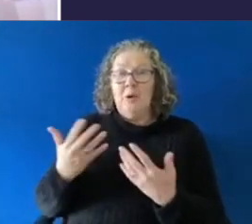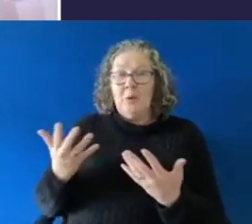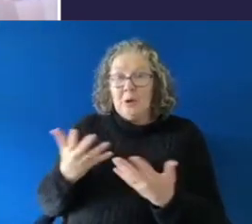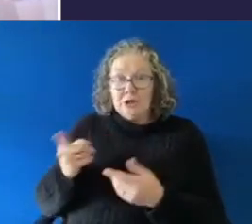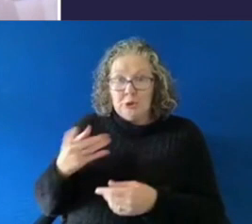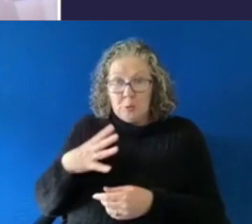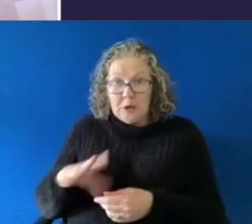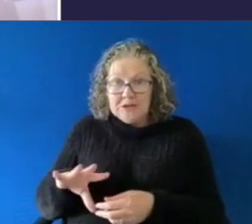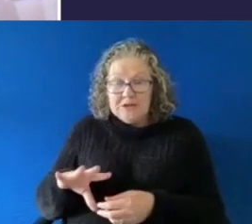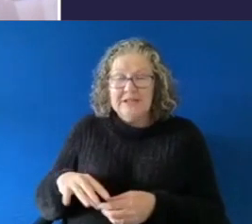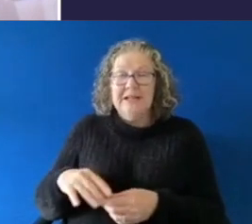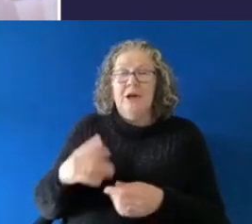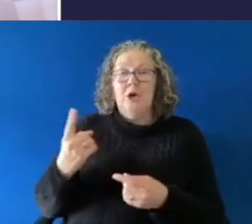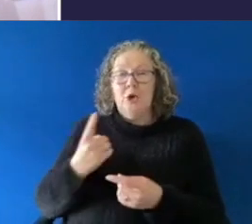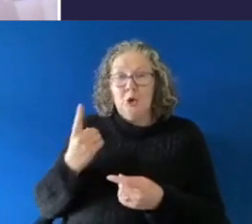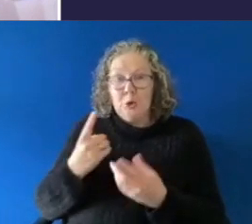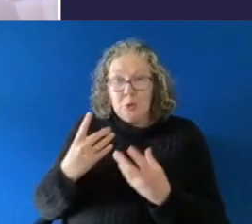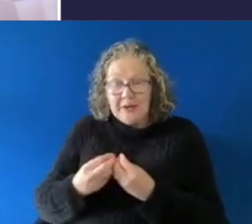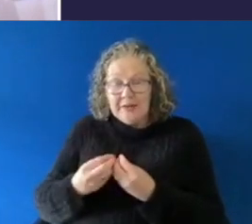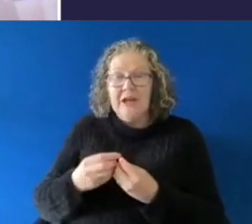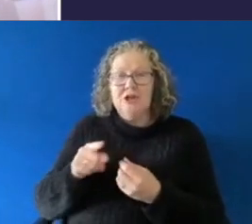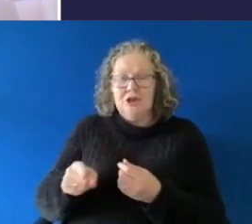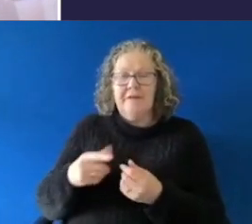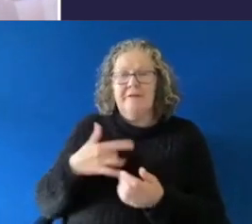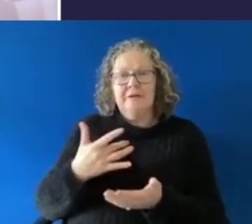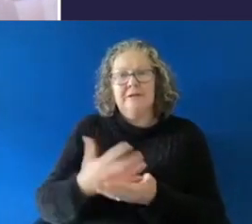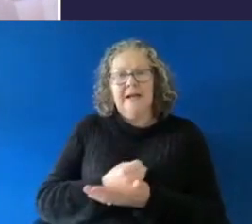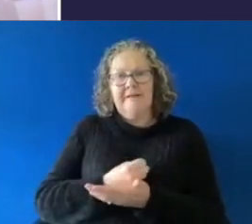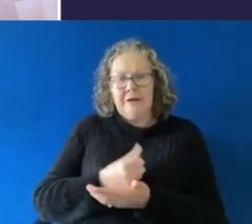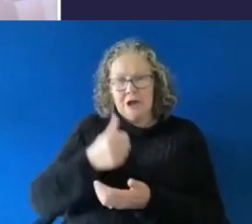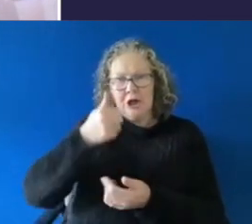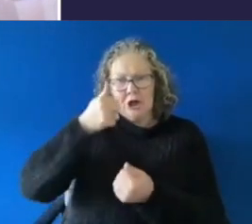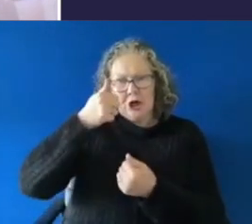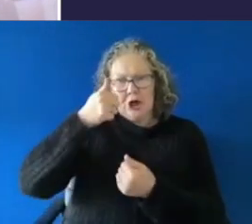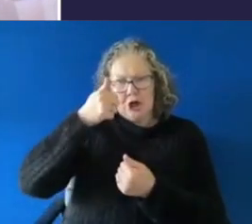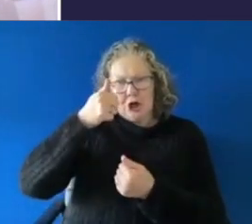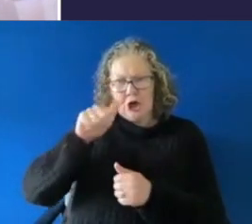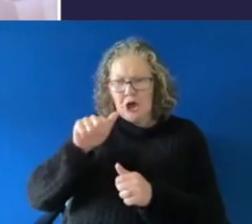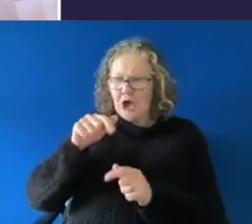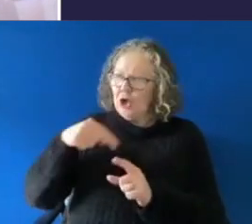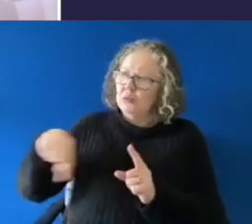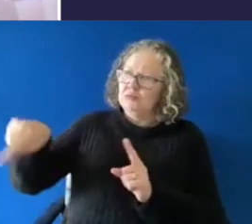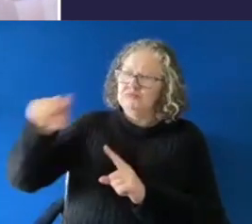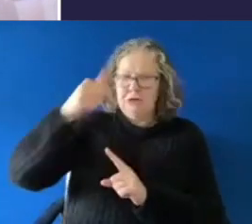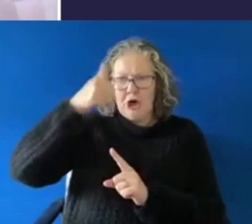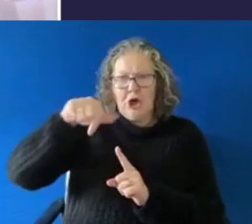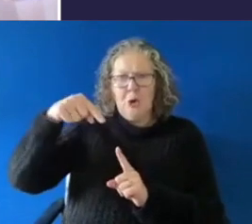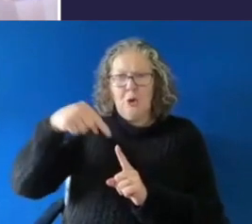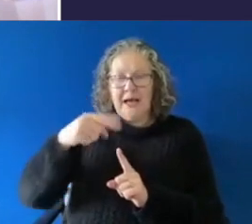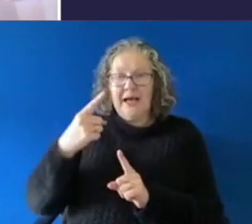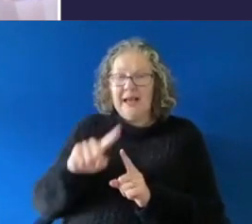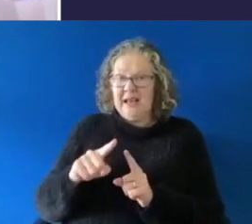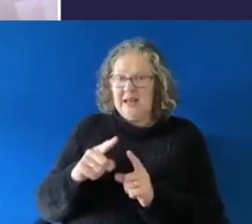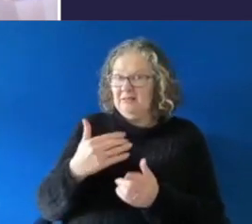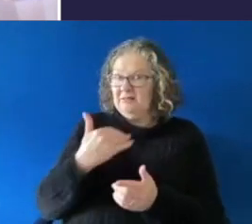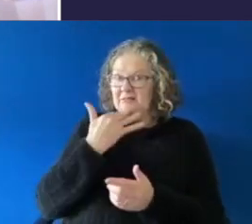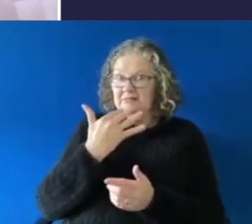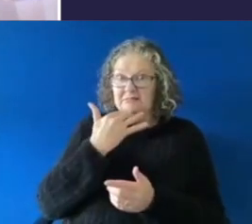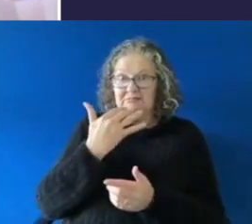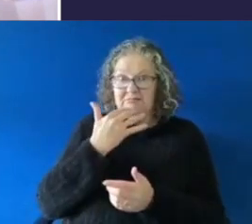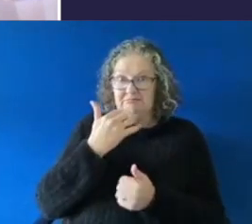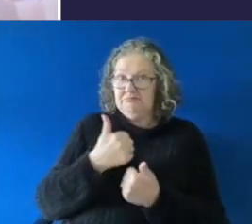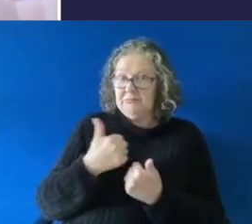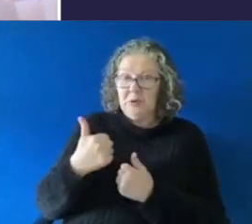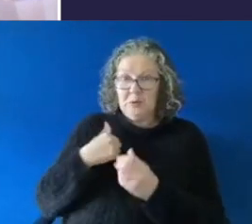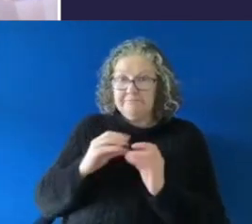with. She's secure because she knows and is known in her community. It's cost effective. We negotiate contract